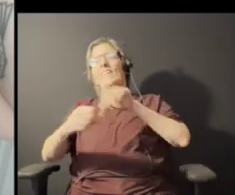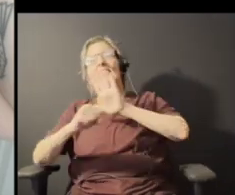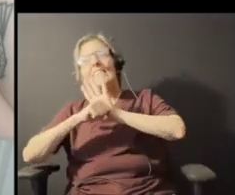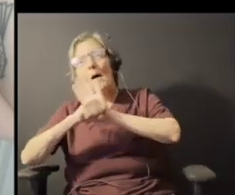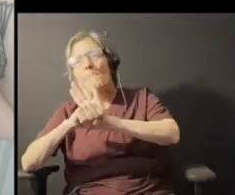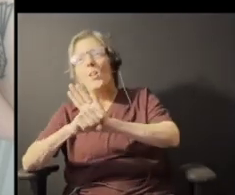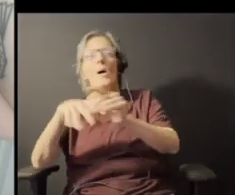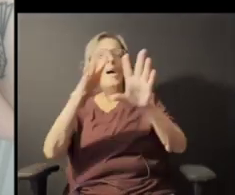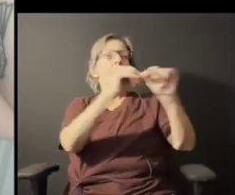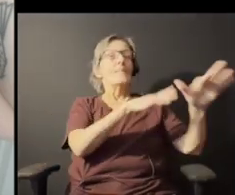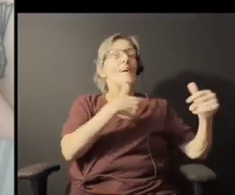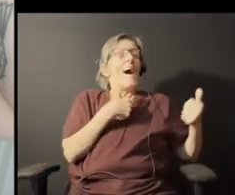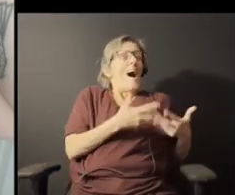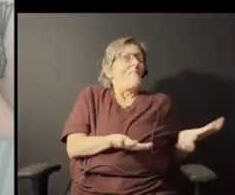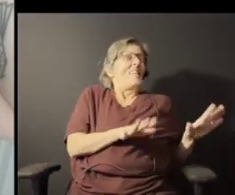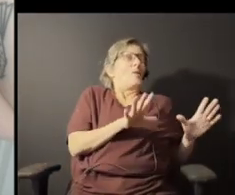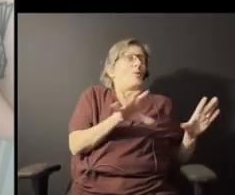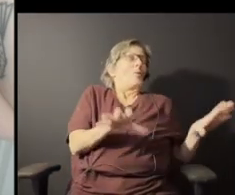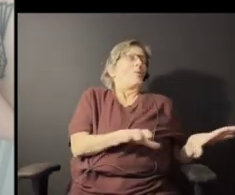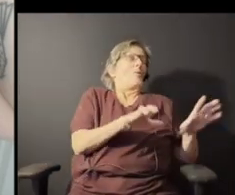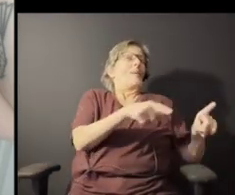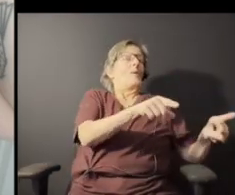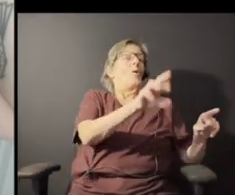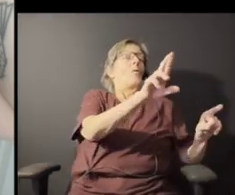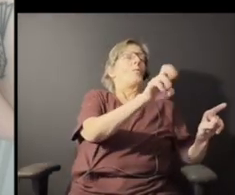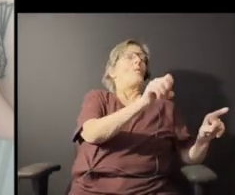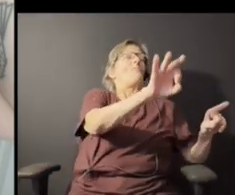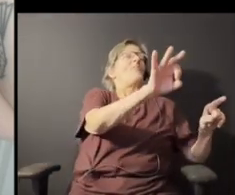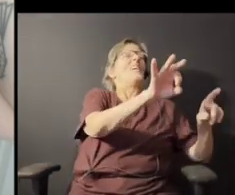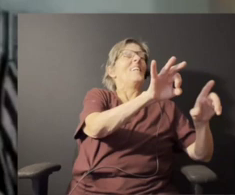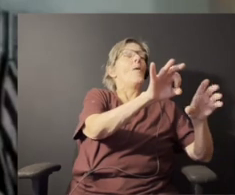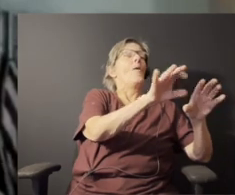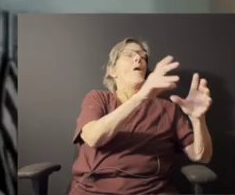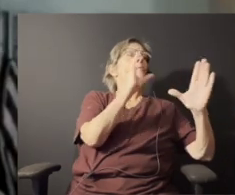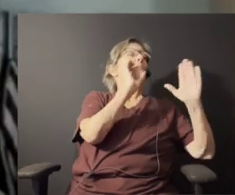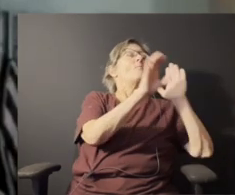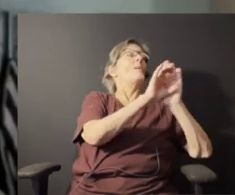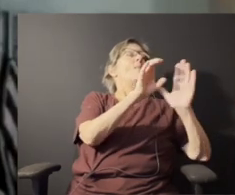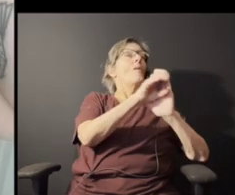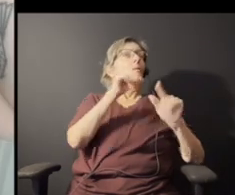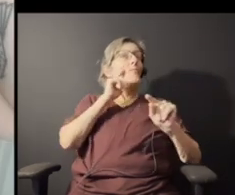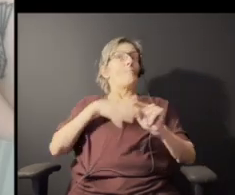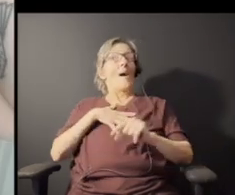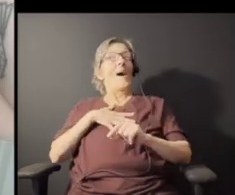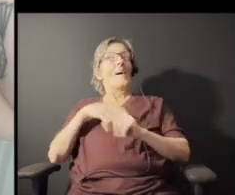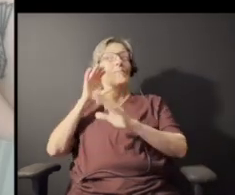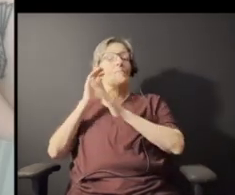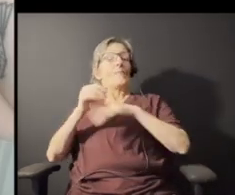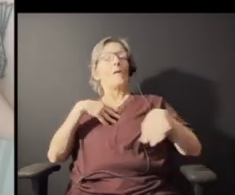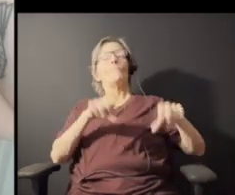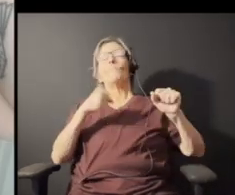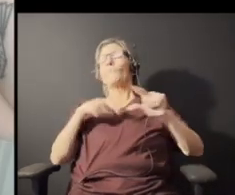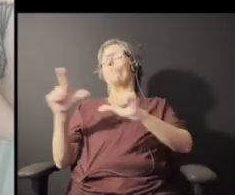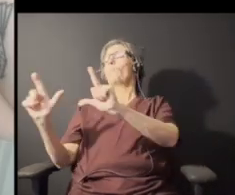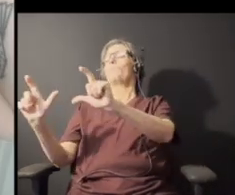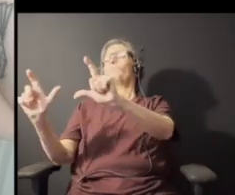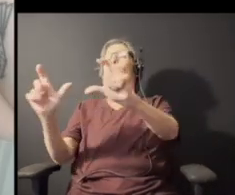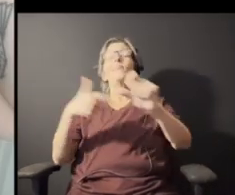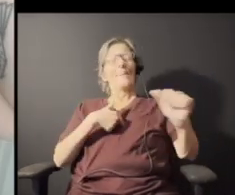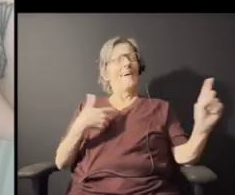symbolism. Because I was already doing reference photos for my photography. I was taking my own reference